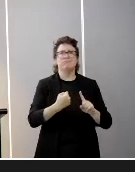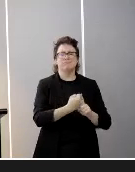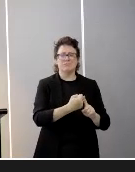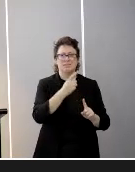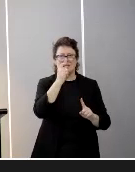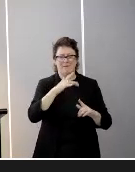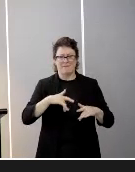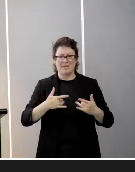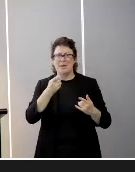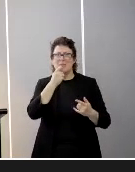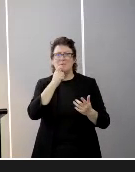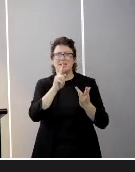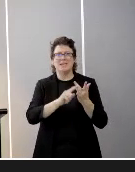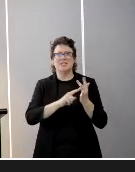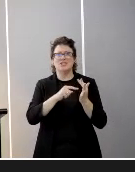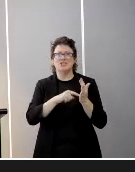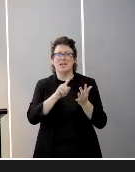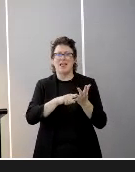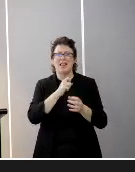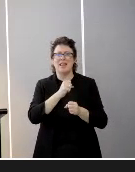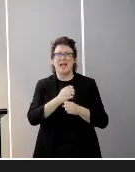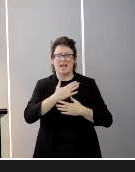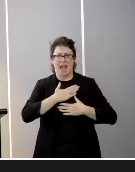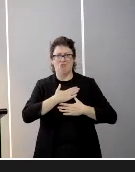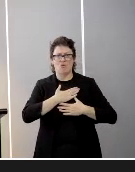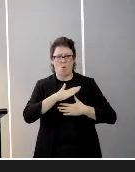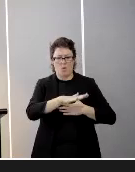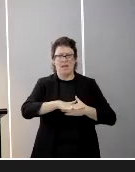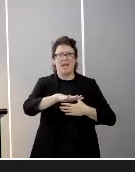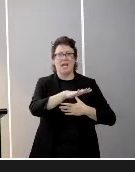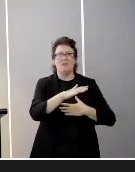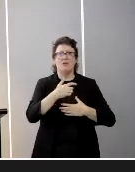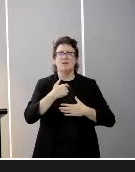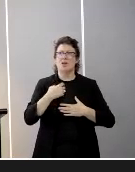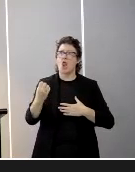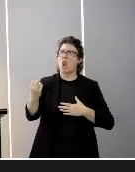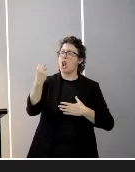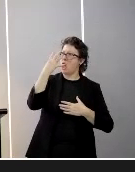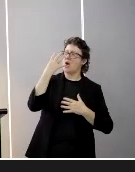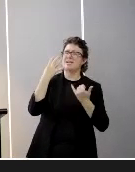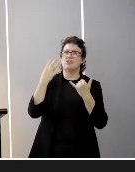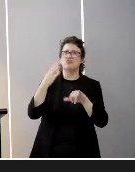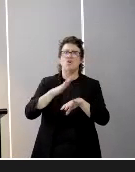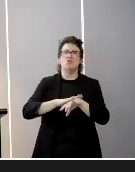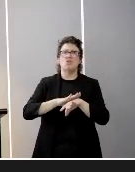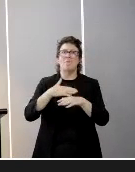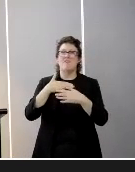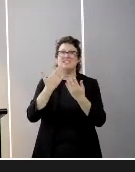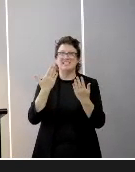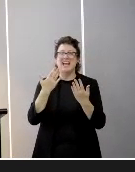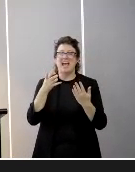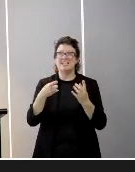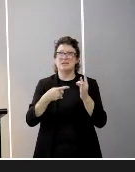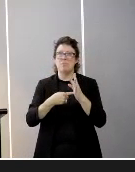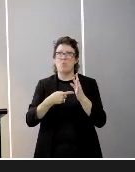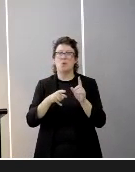type problem in our own time zone. So exposing ourselves to light at the wrong time of day seems to be really important.